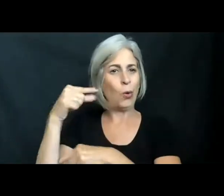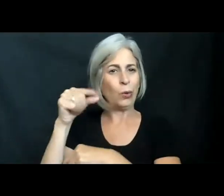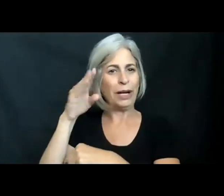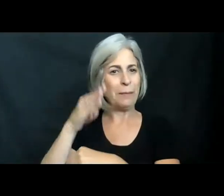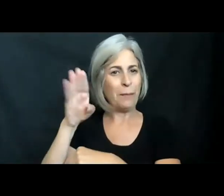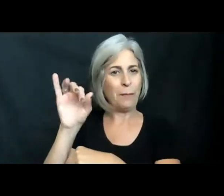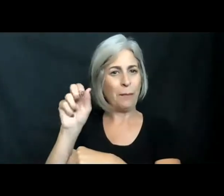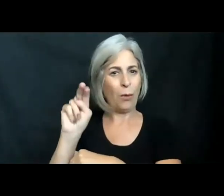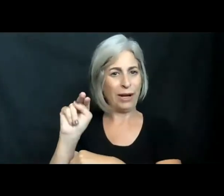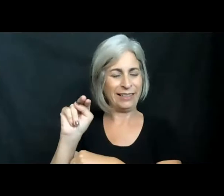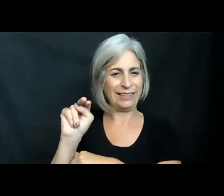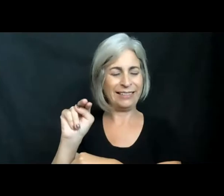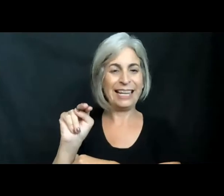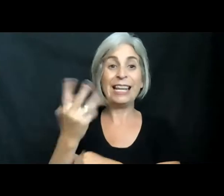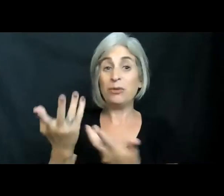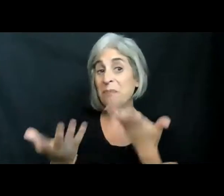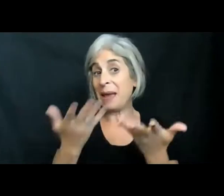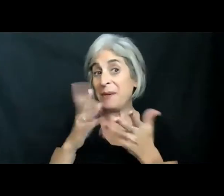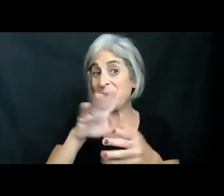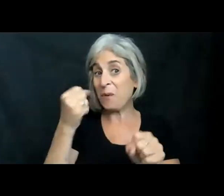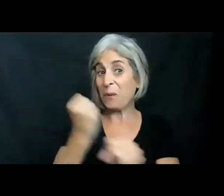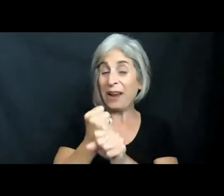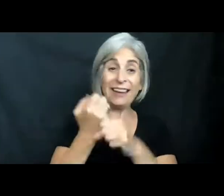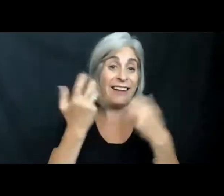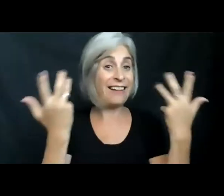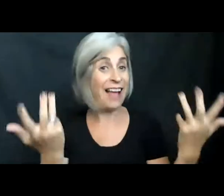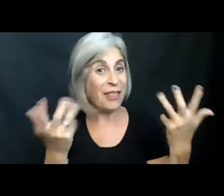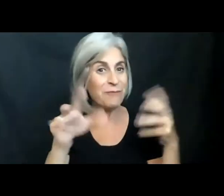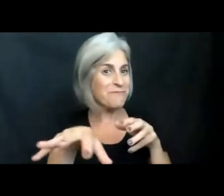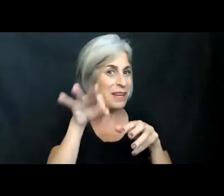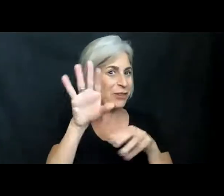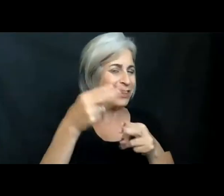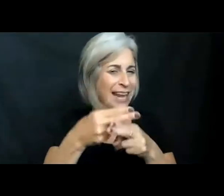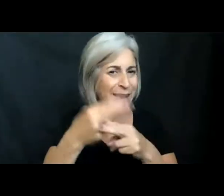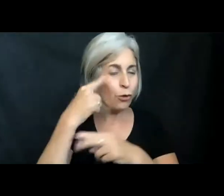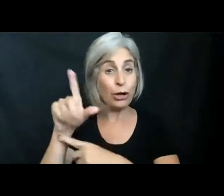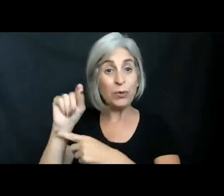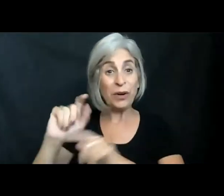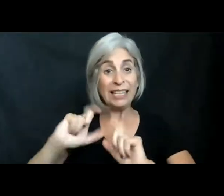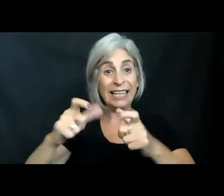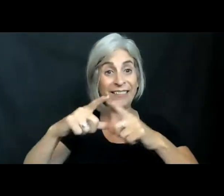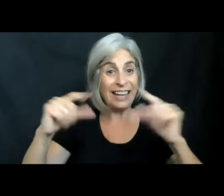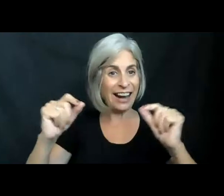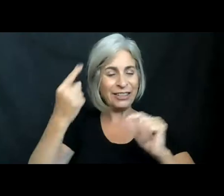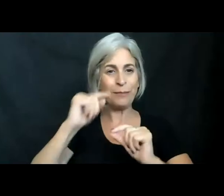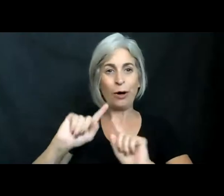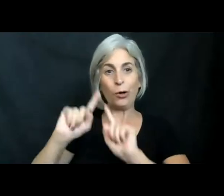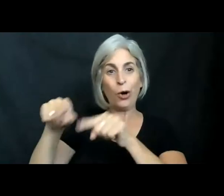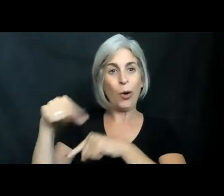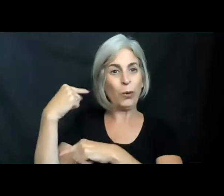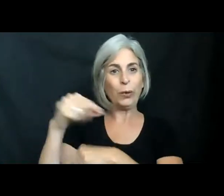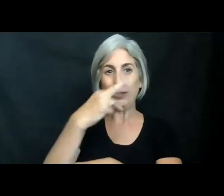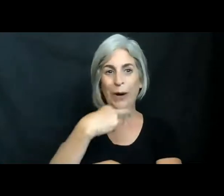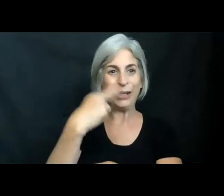and you'll be entered to win, in a drawing, to win a $20 gift card from one of our Go Green restaurant